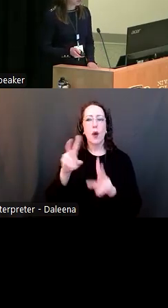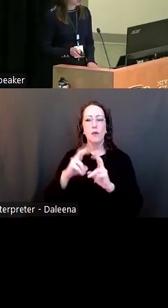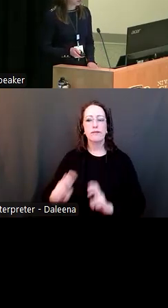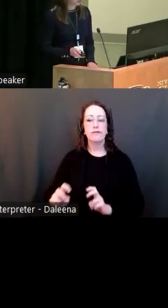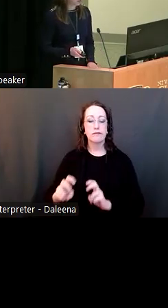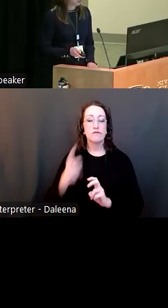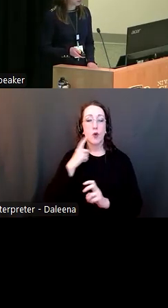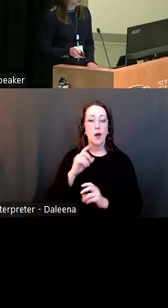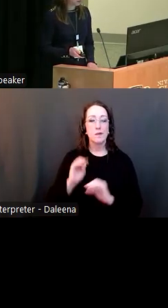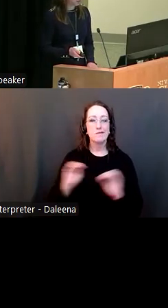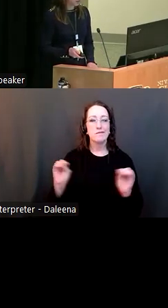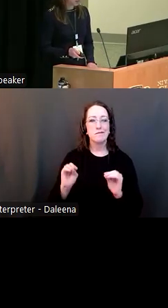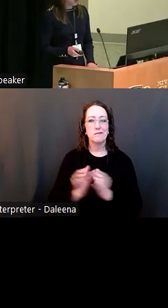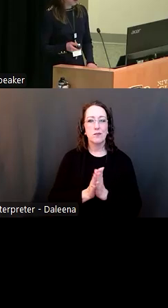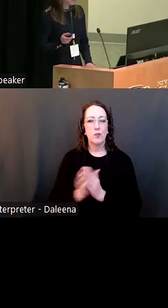symptoms.